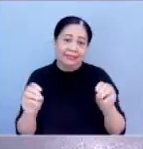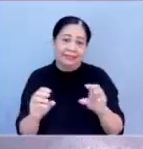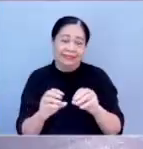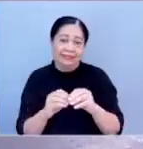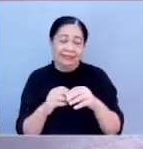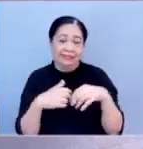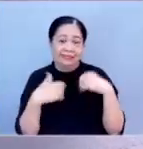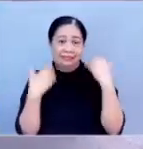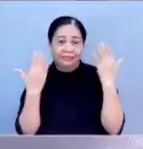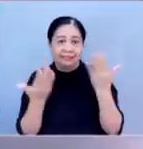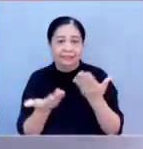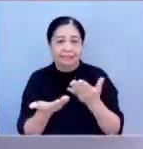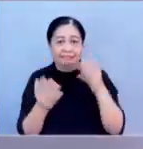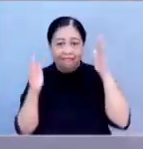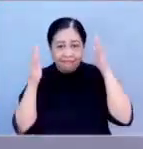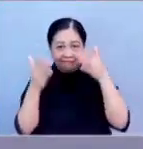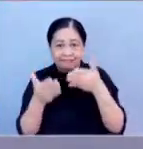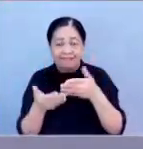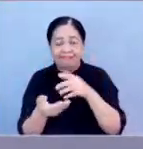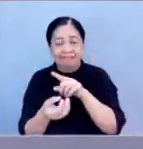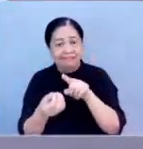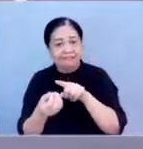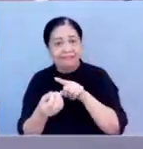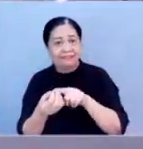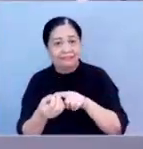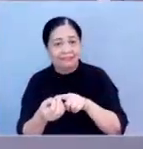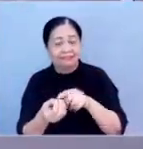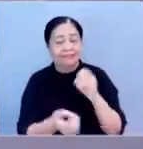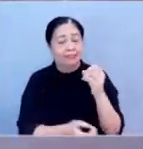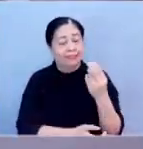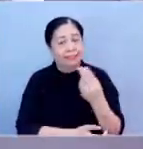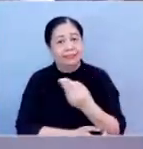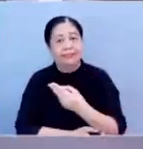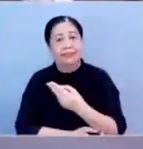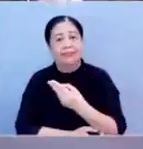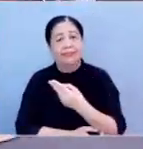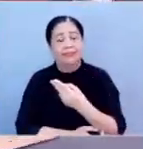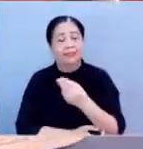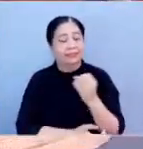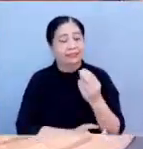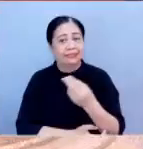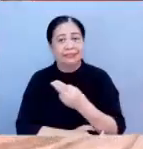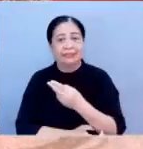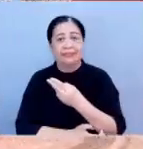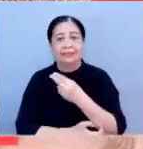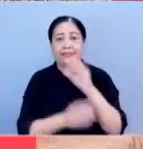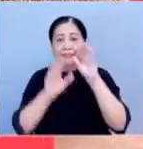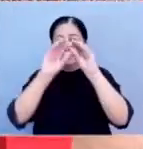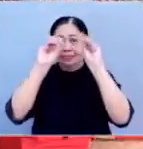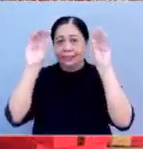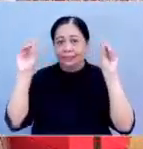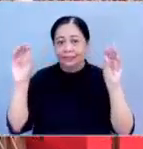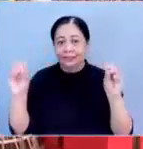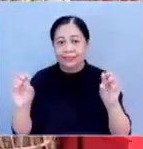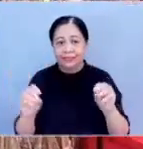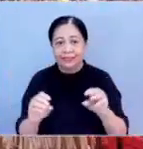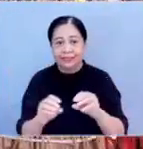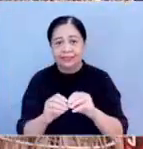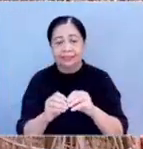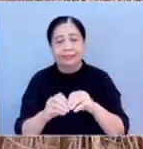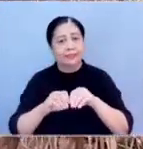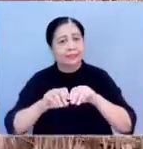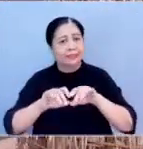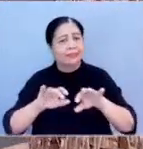all about. Oh, it's Christmas, spread